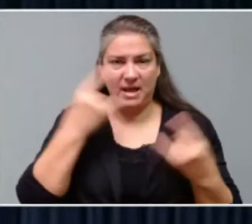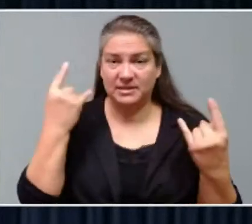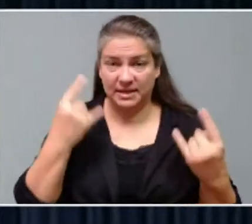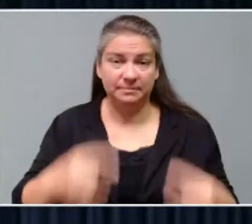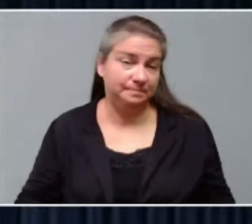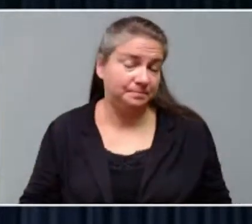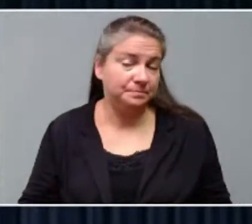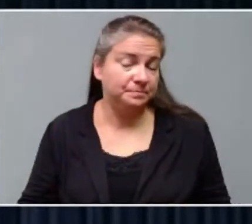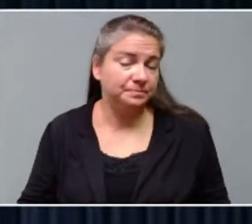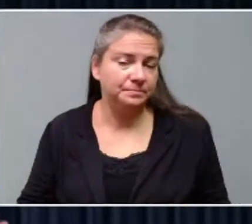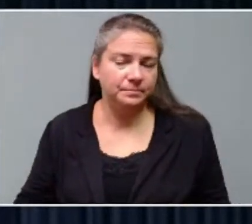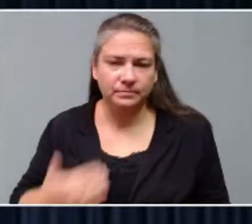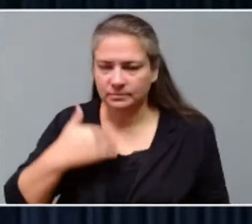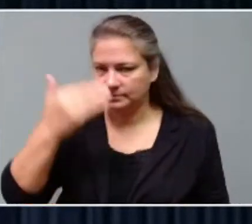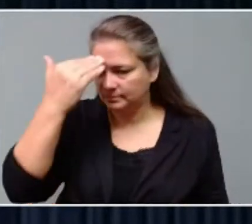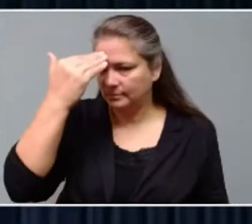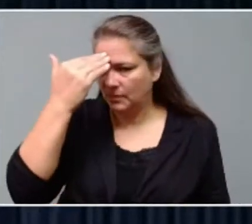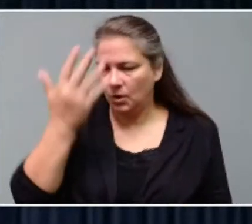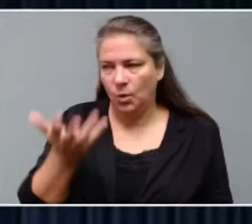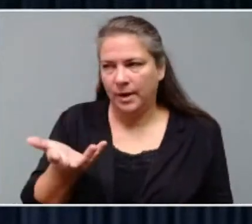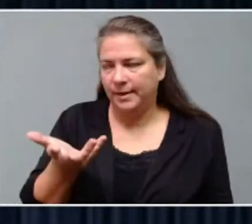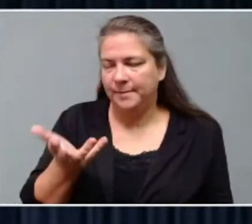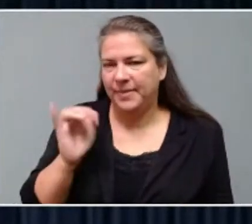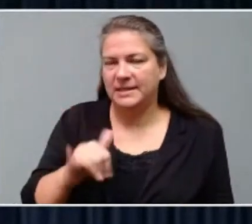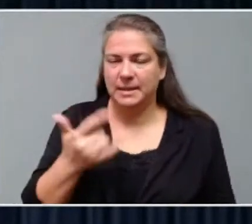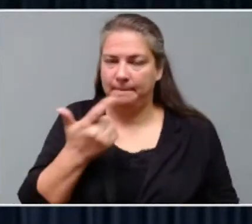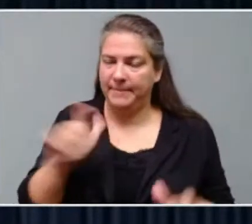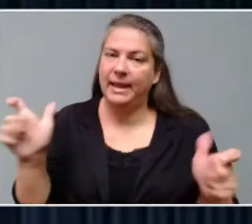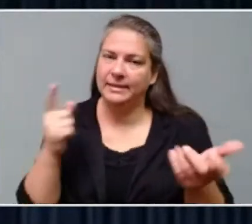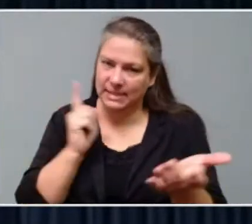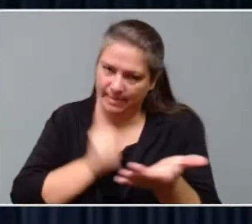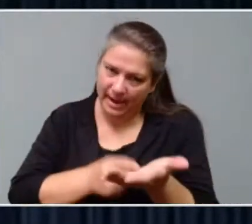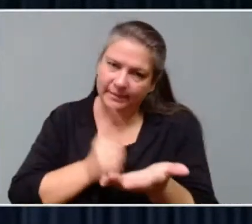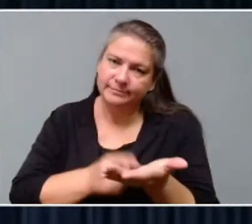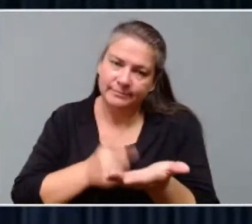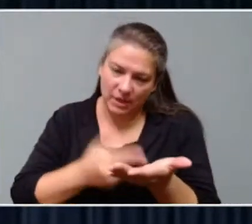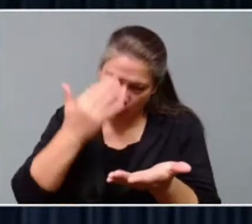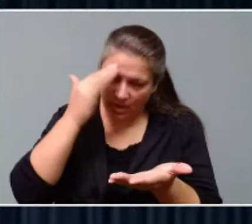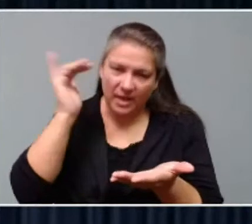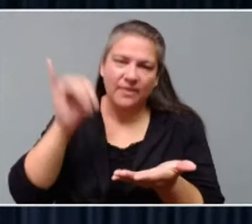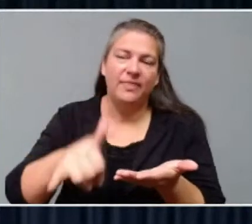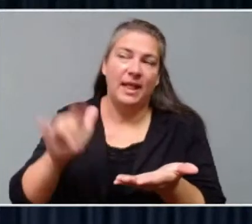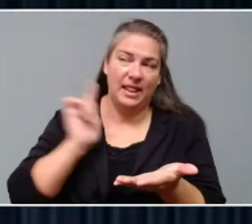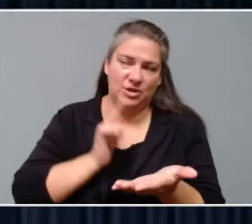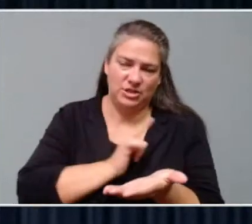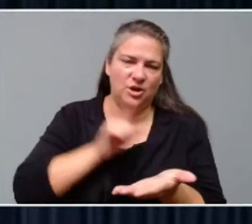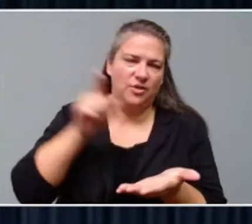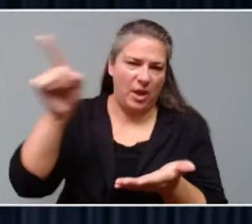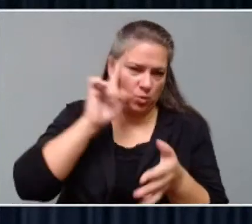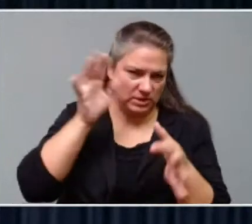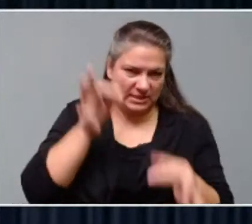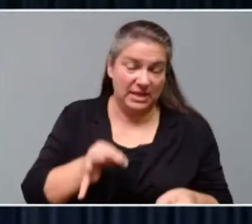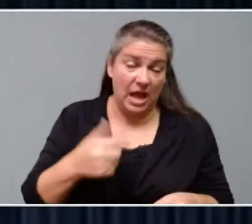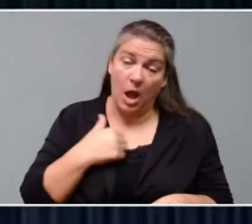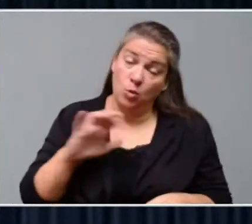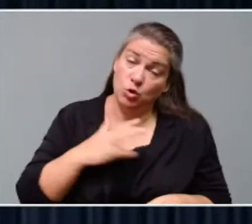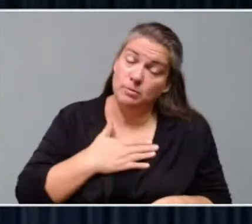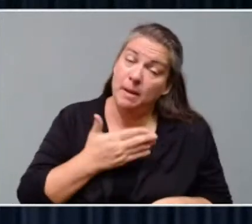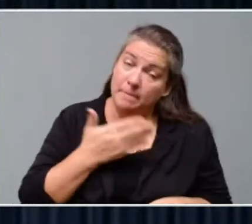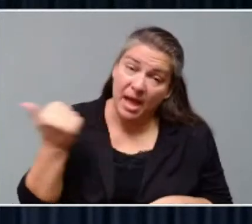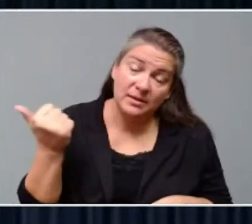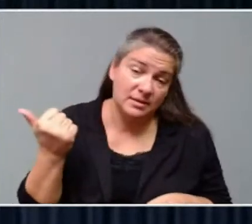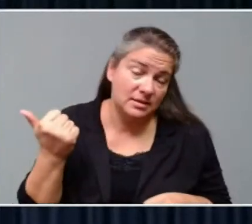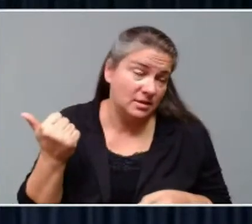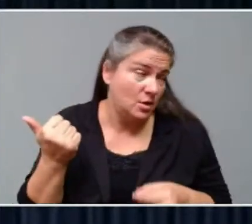I know that that's going to be a big debate, and ultimately that's going to be decided by the legislature. I will do my best with whichever tools